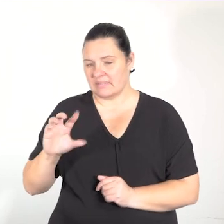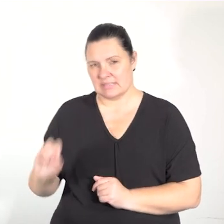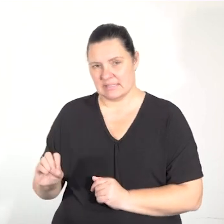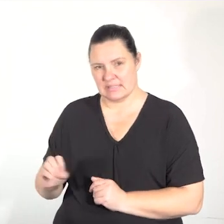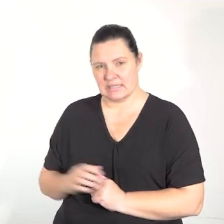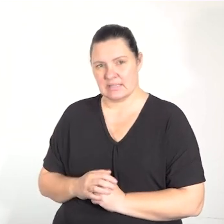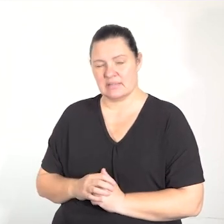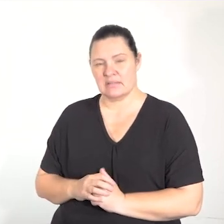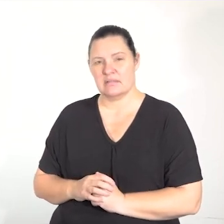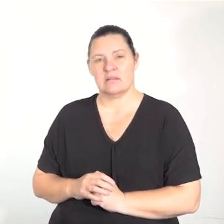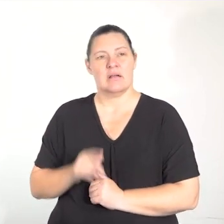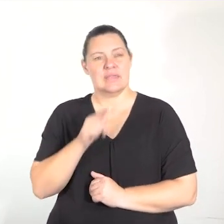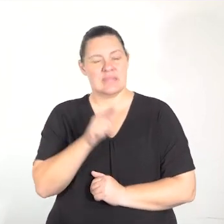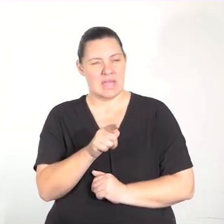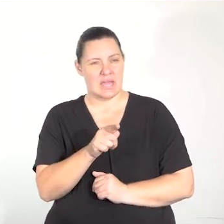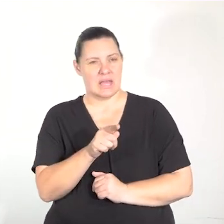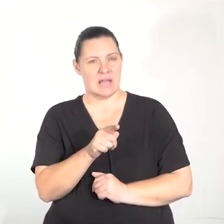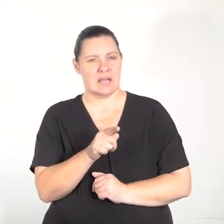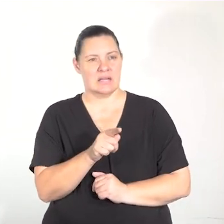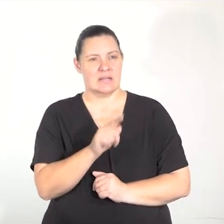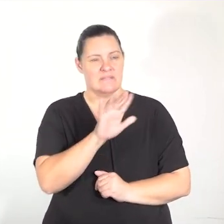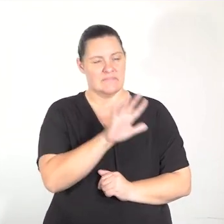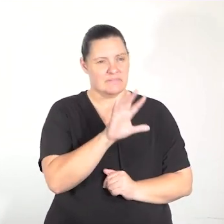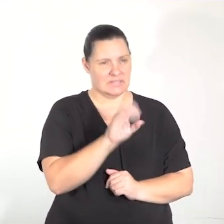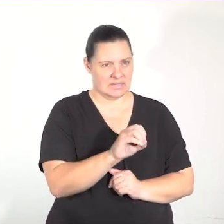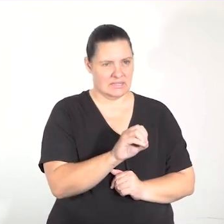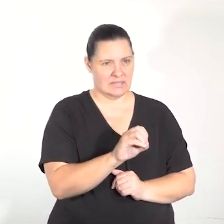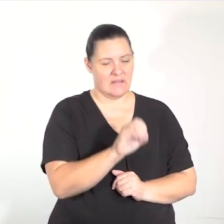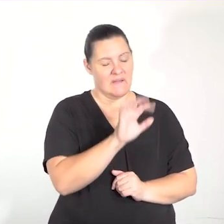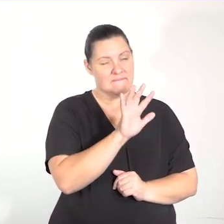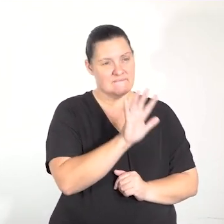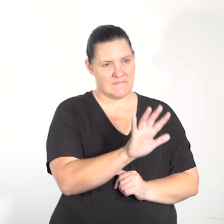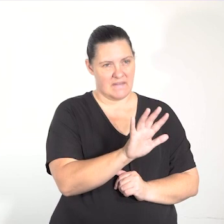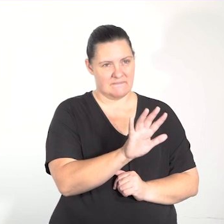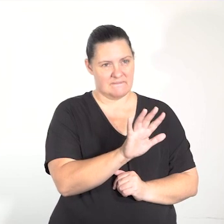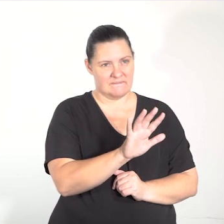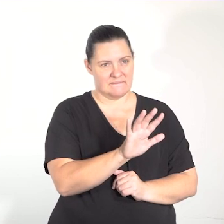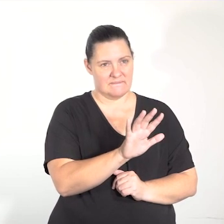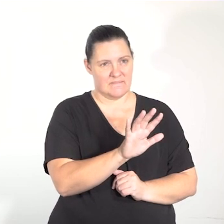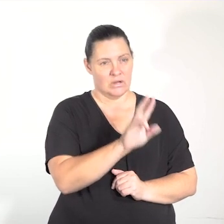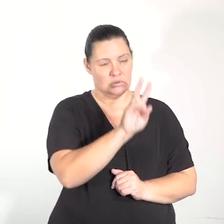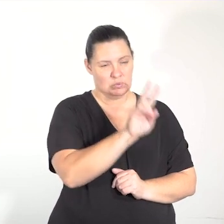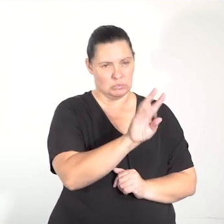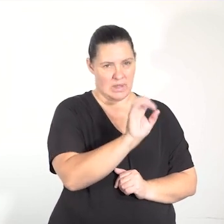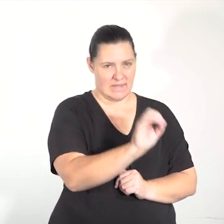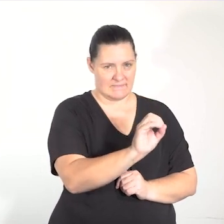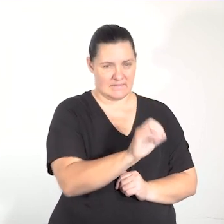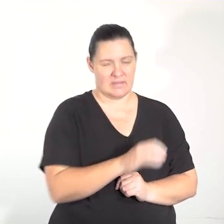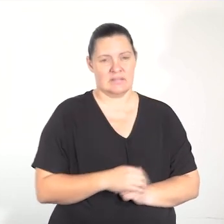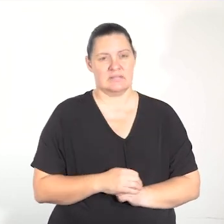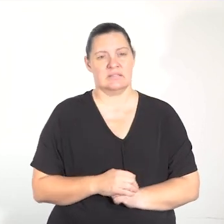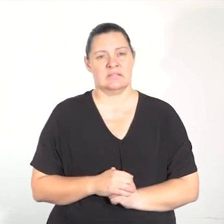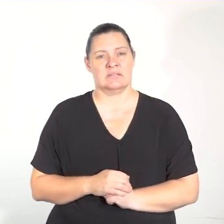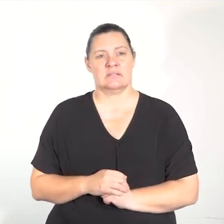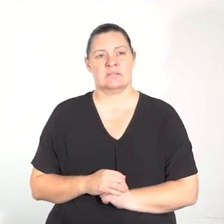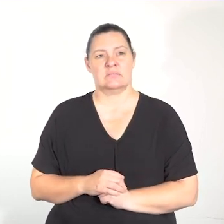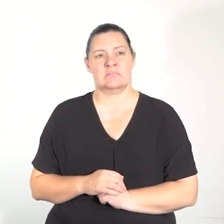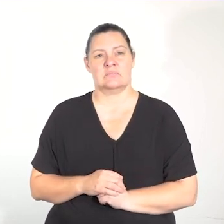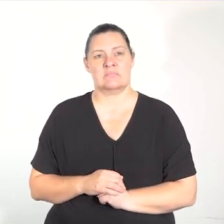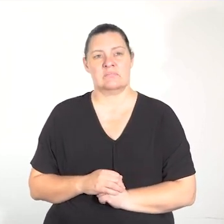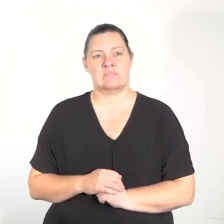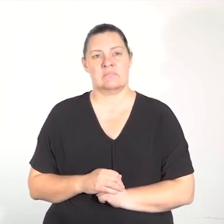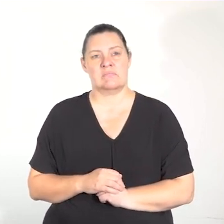of 70. And there with the prime factors of 50, the 5 appears 2 times.